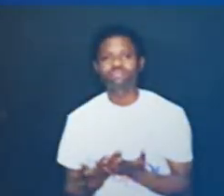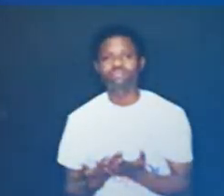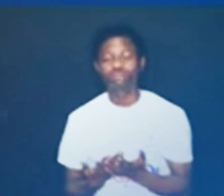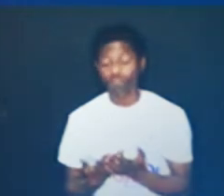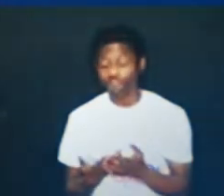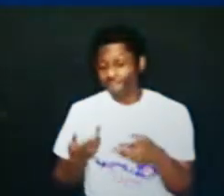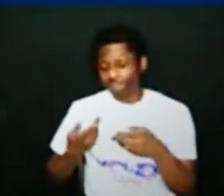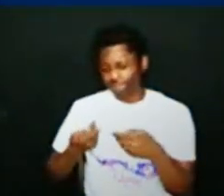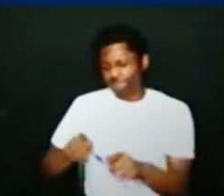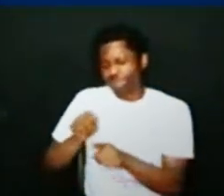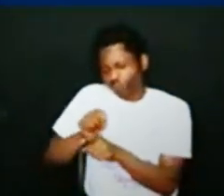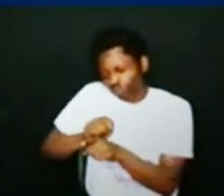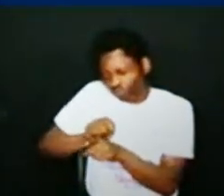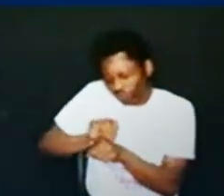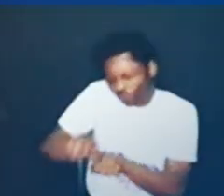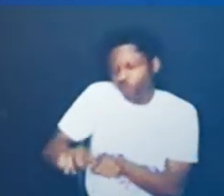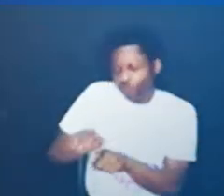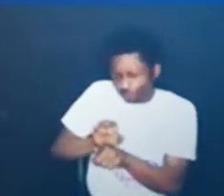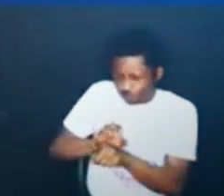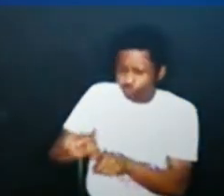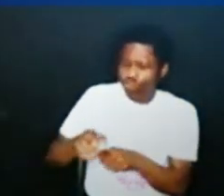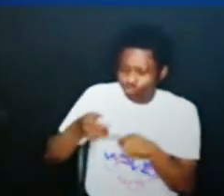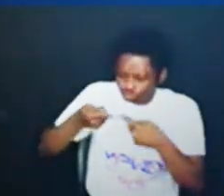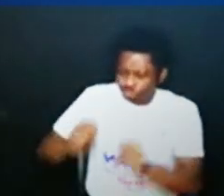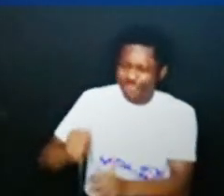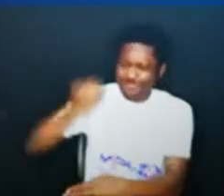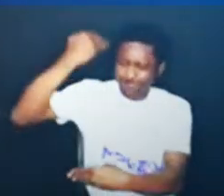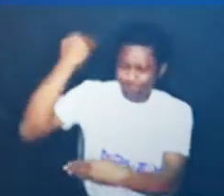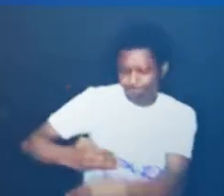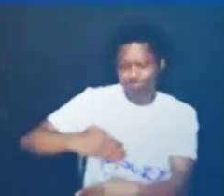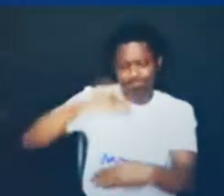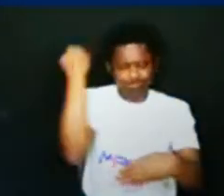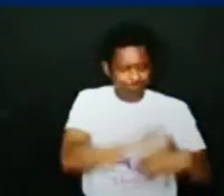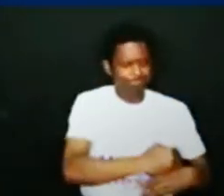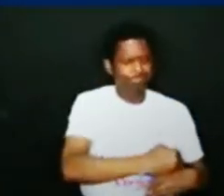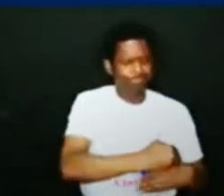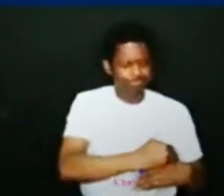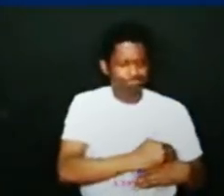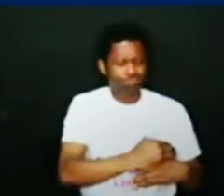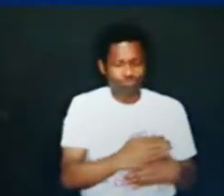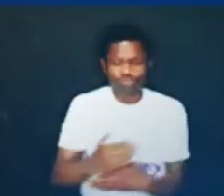forcefully try to put an end